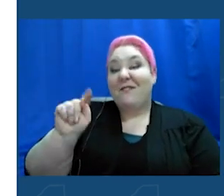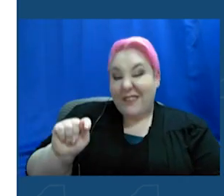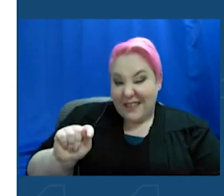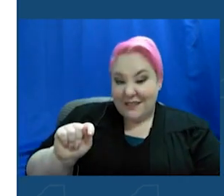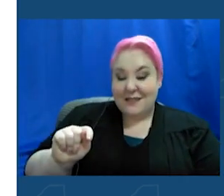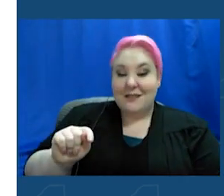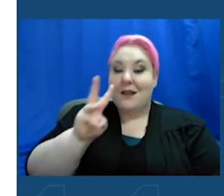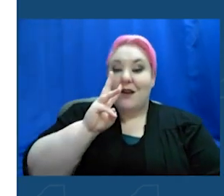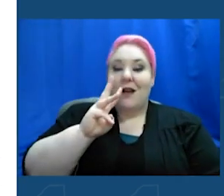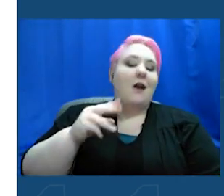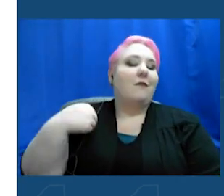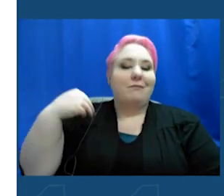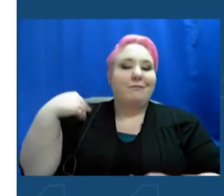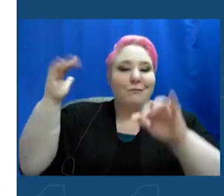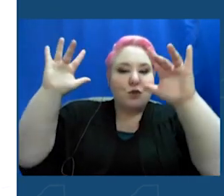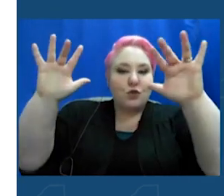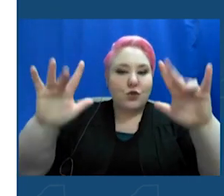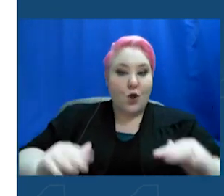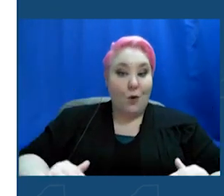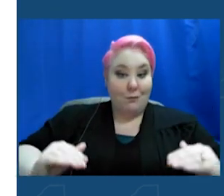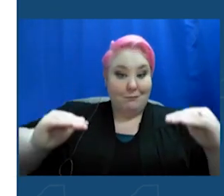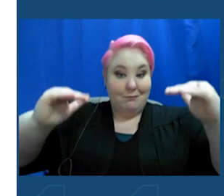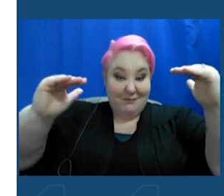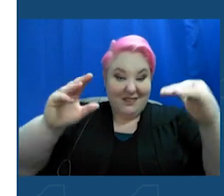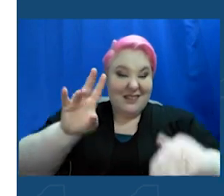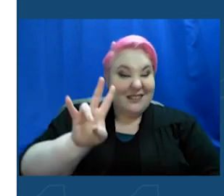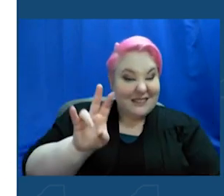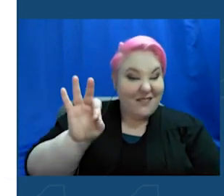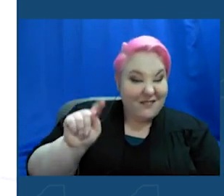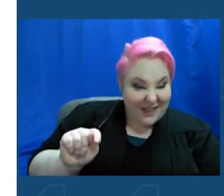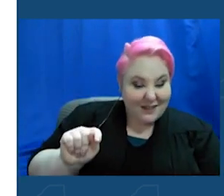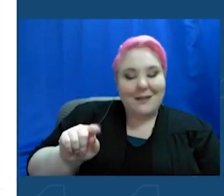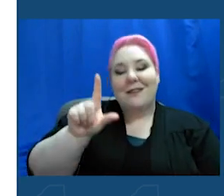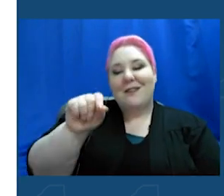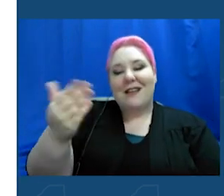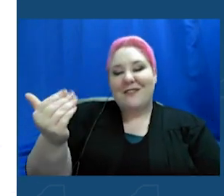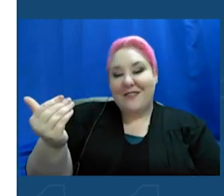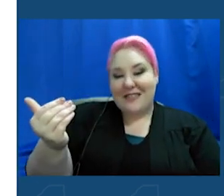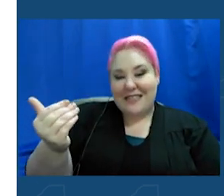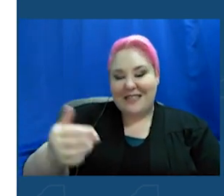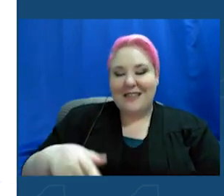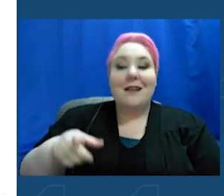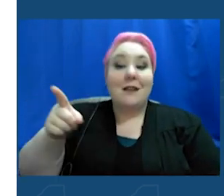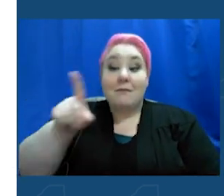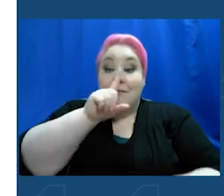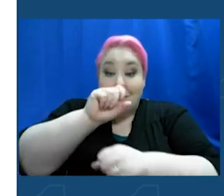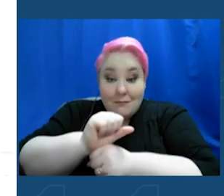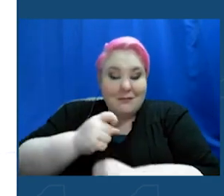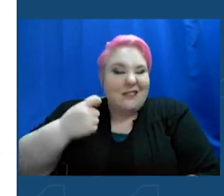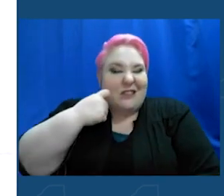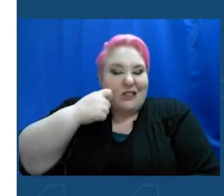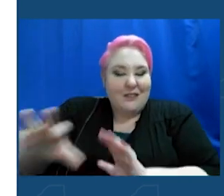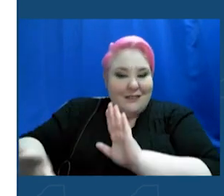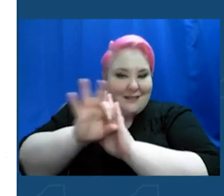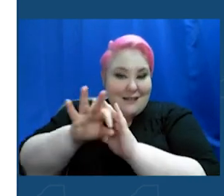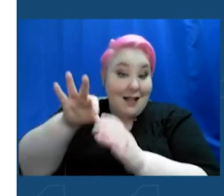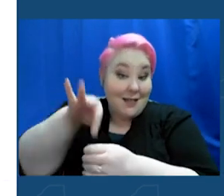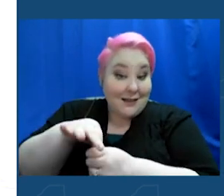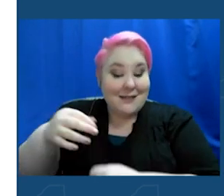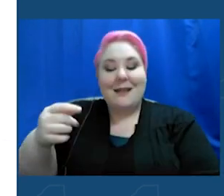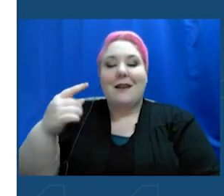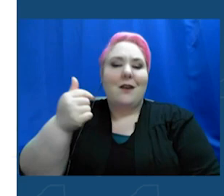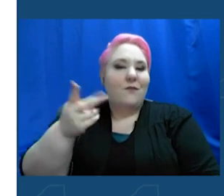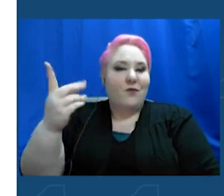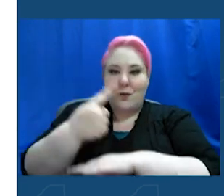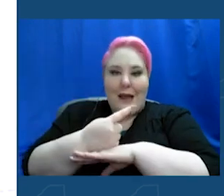snow in Buffalo. Way back in 2015, she had literally just been elected, I think, a few days prior, hadn't